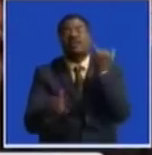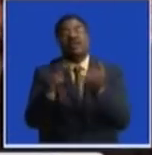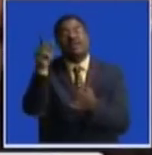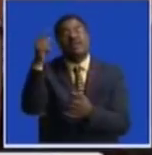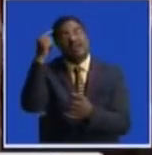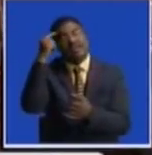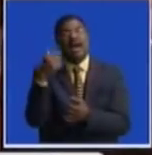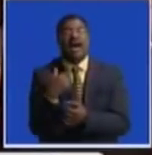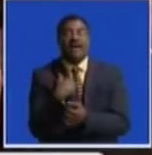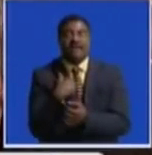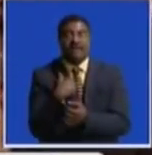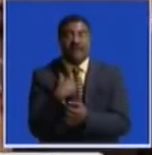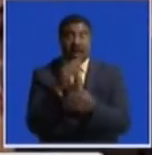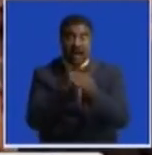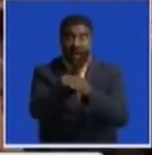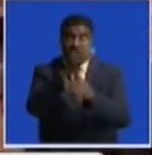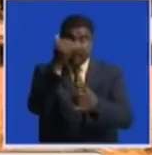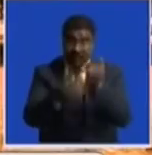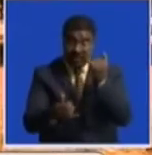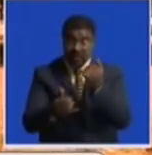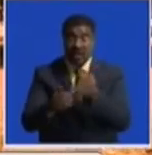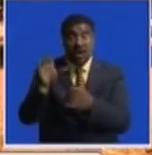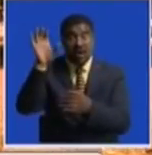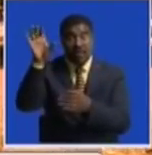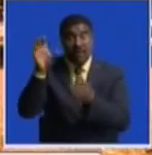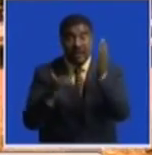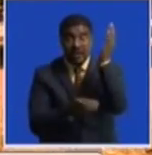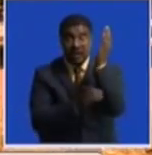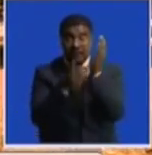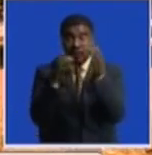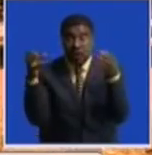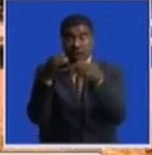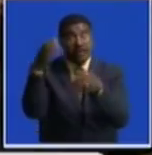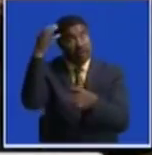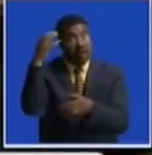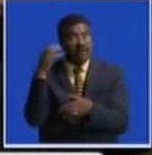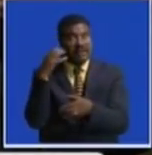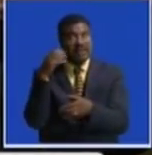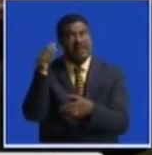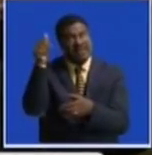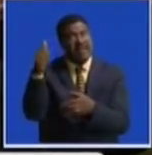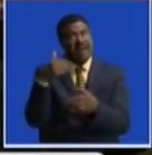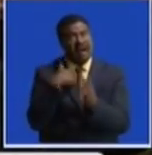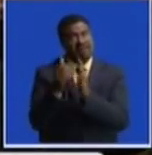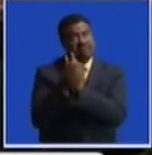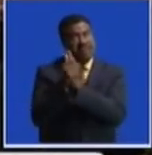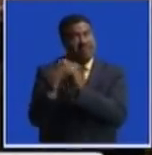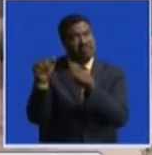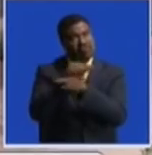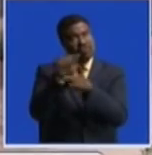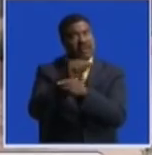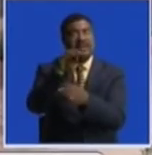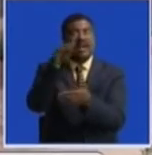From there, she visited the Provincial Community Development Office, which has a skills training center as well. Her